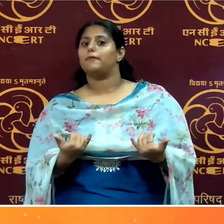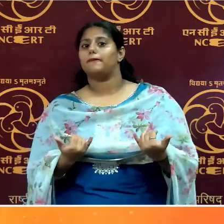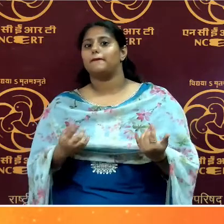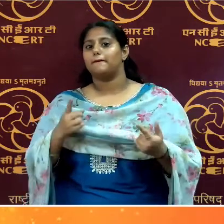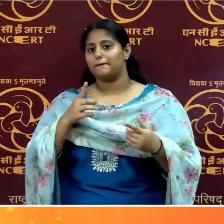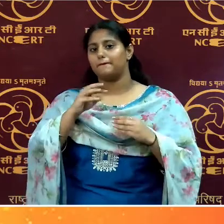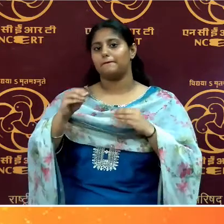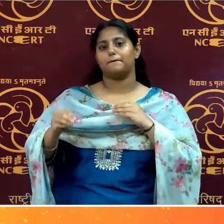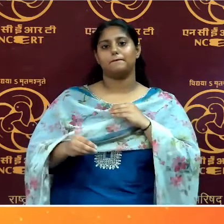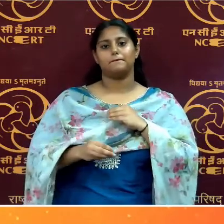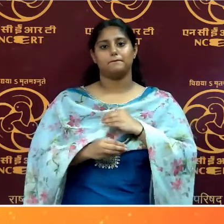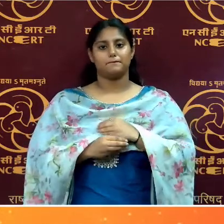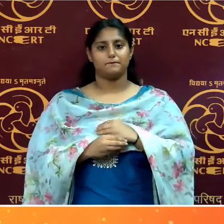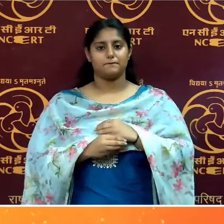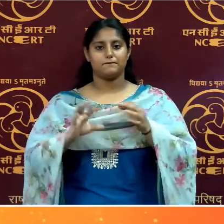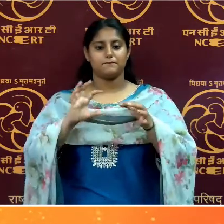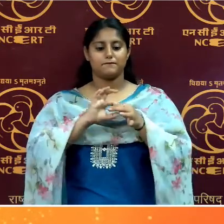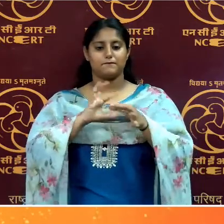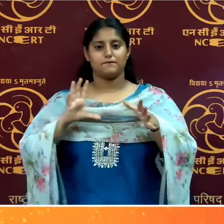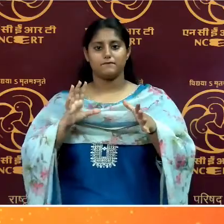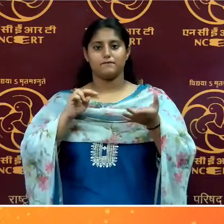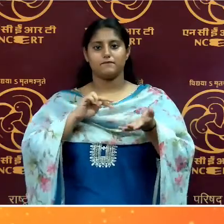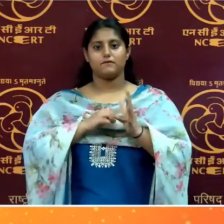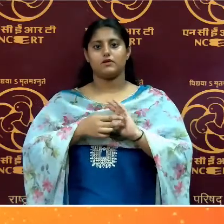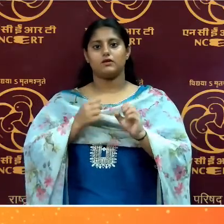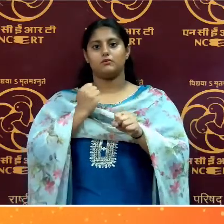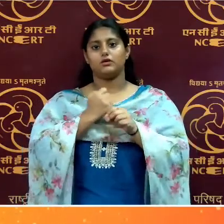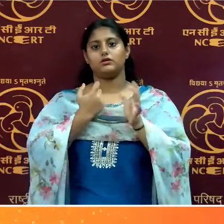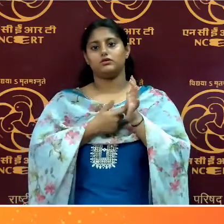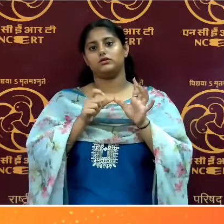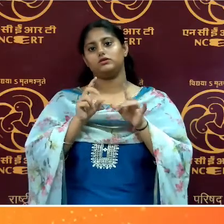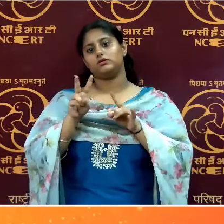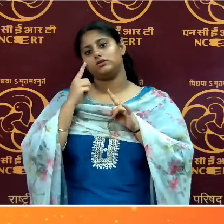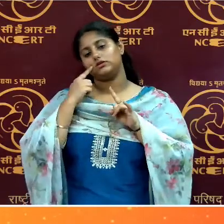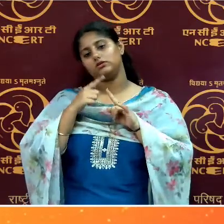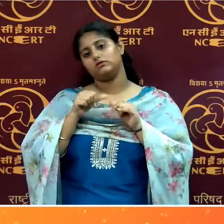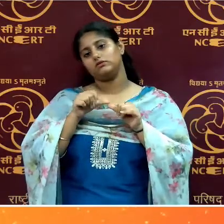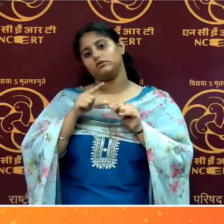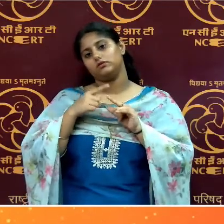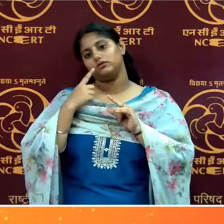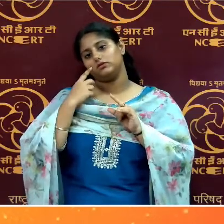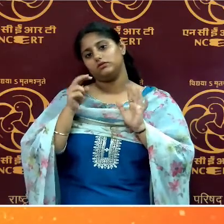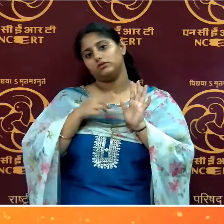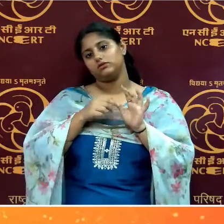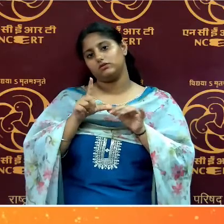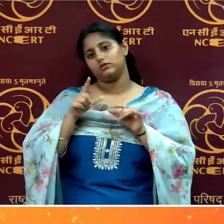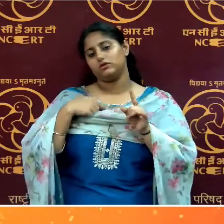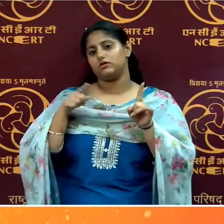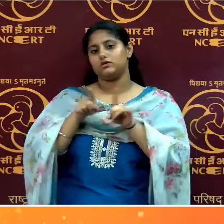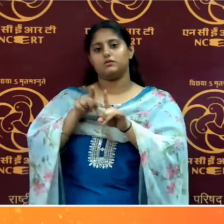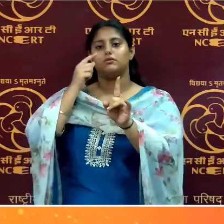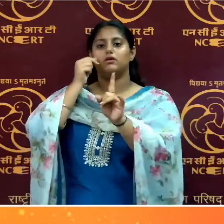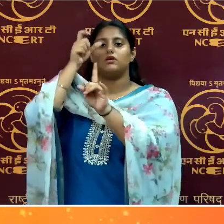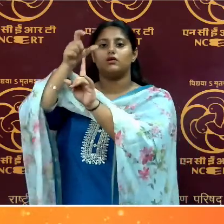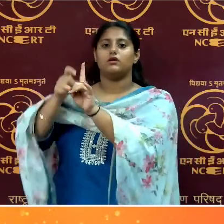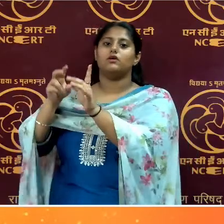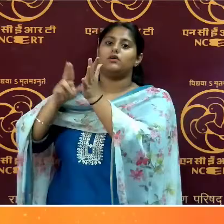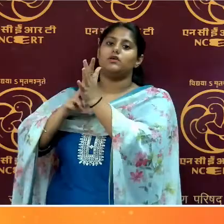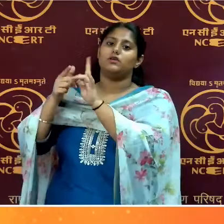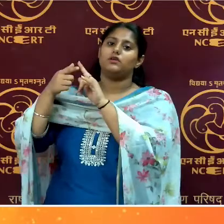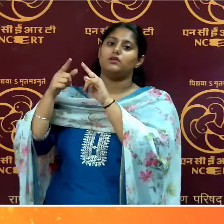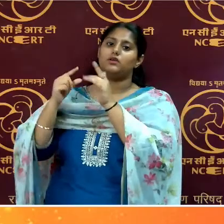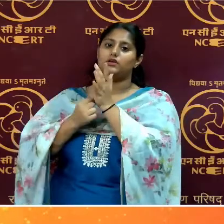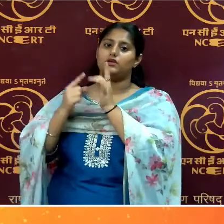one more non-contact force, that is gravitational force. Right. So Newton has discovered this. Yes. Apple falling down.